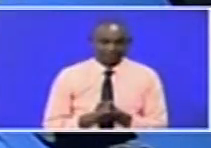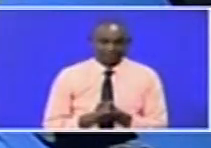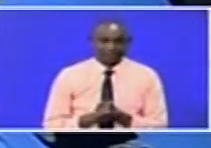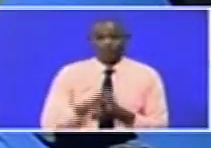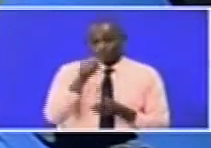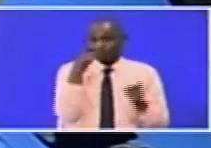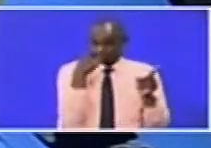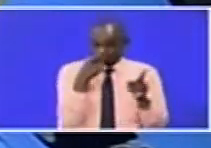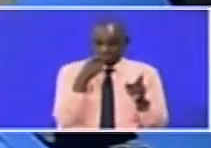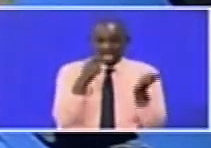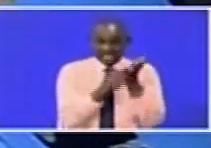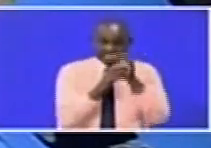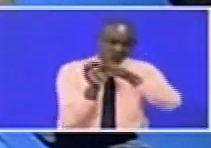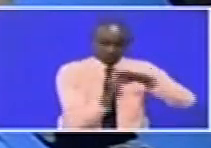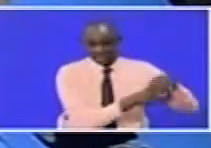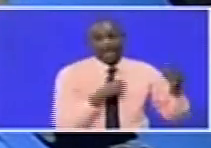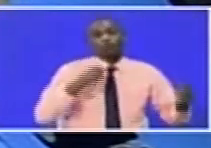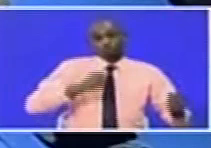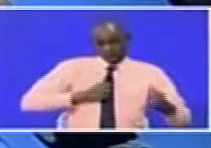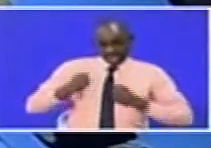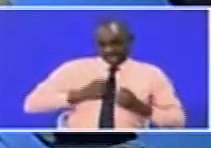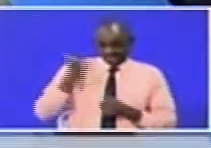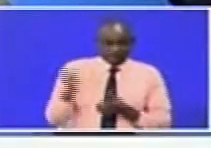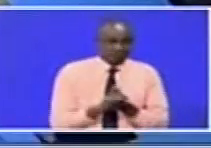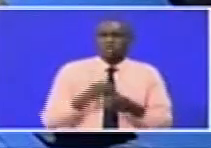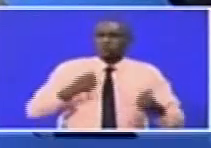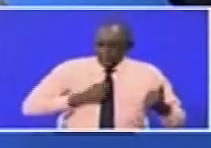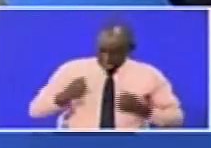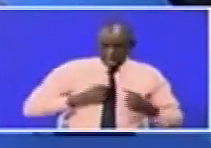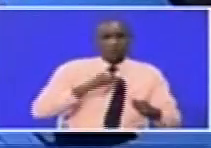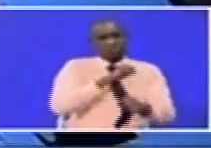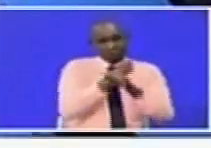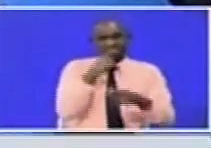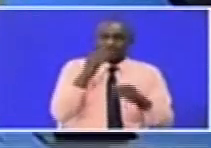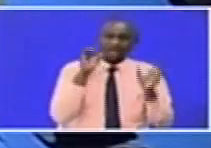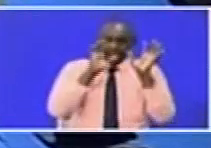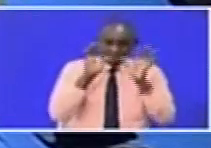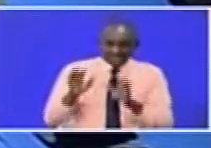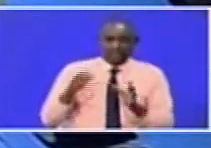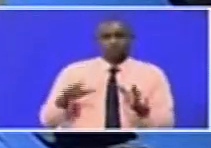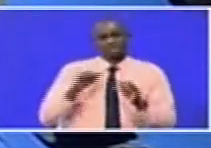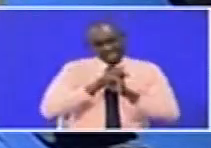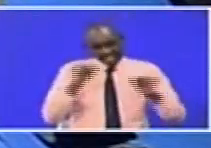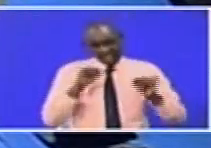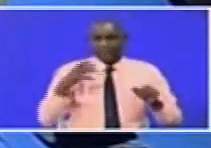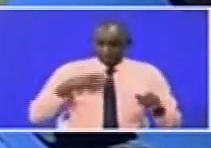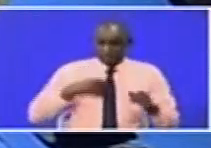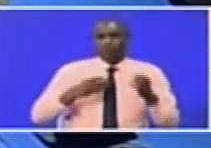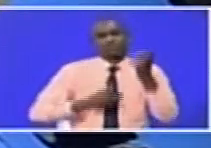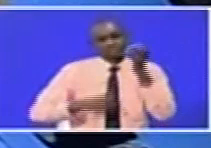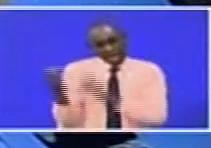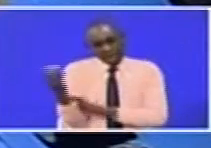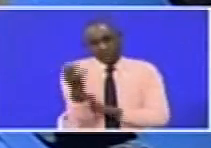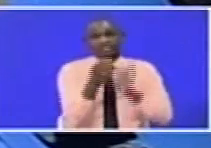From Uganda, let's shift gears to Rwanda. Well, Rwanda authorities have launched a campaign to clear street vendors from the capital